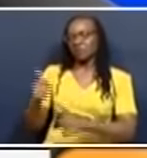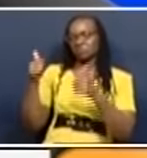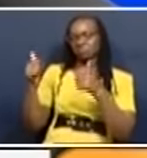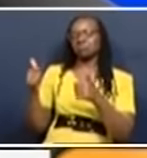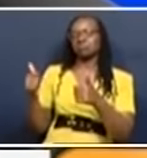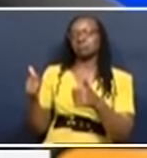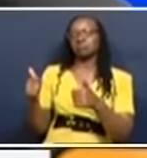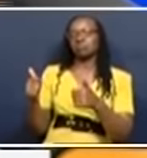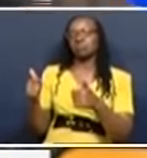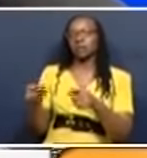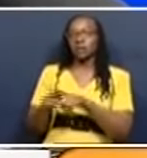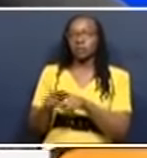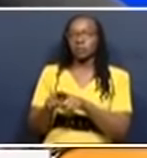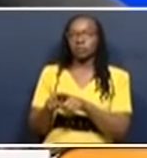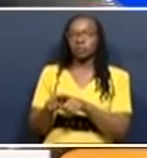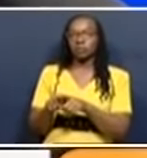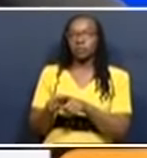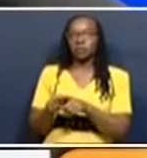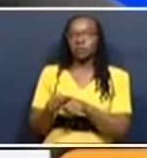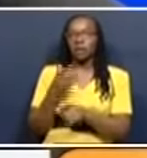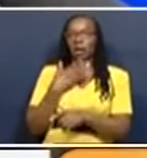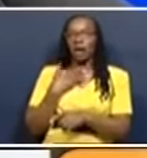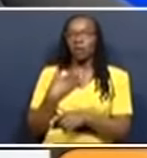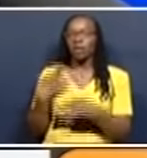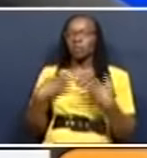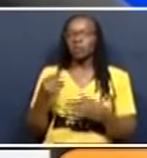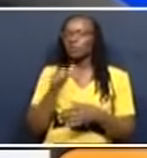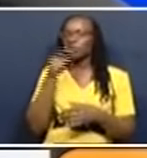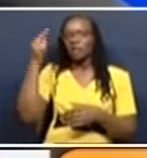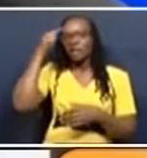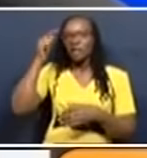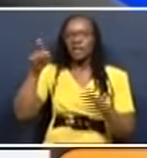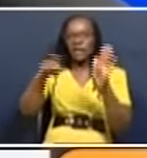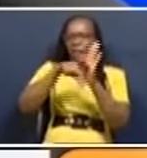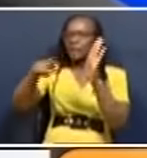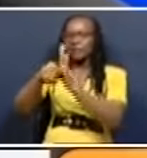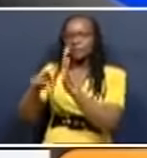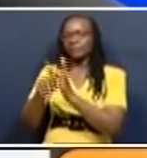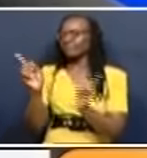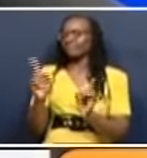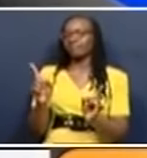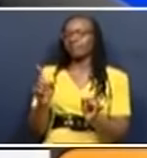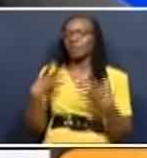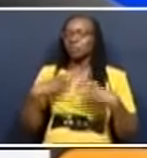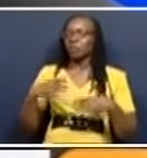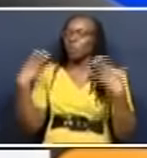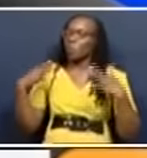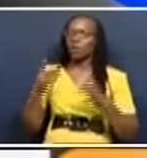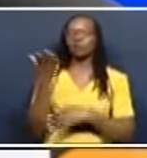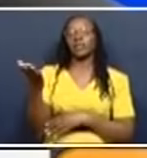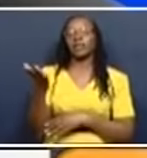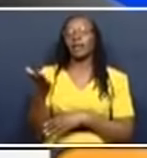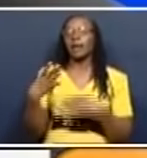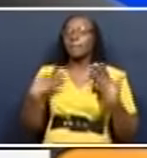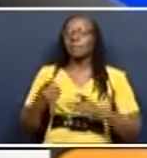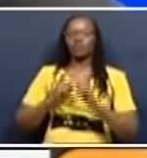And therefore, let that thinking that things there are just too bad. It's actually made up of wonderful Kenyans, young people,